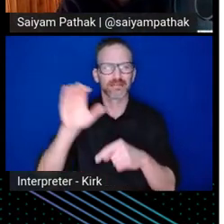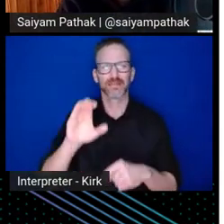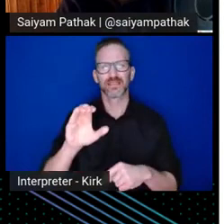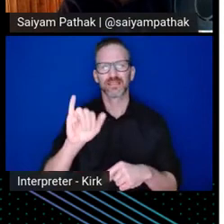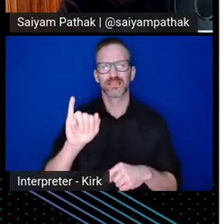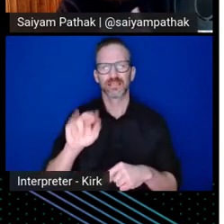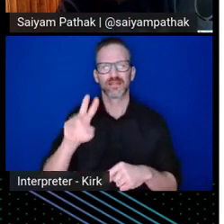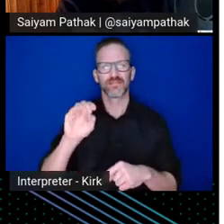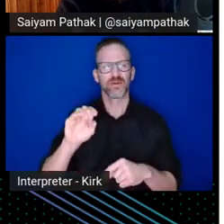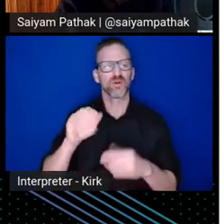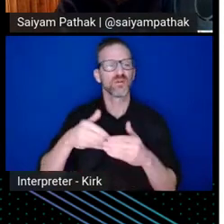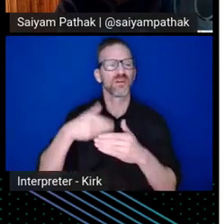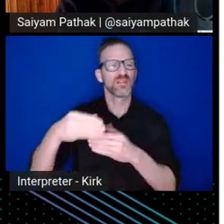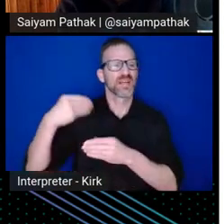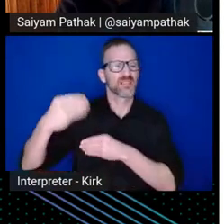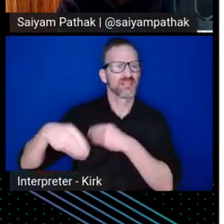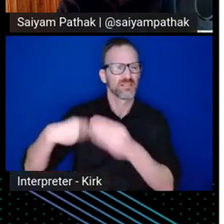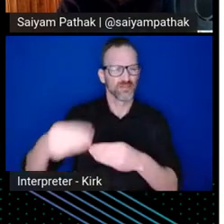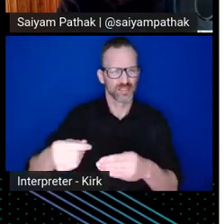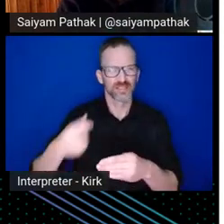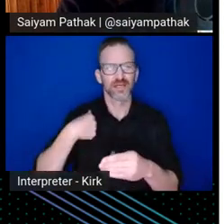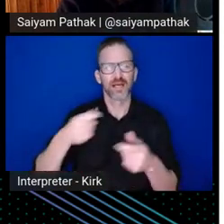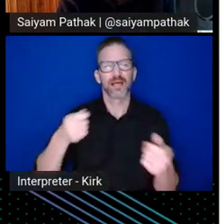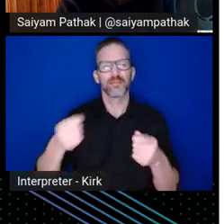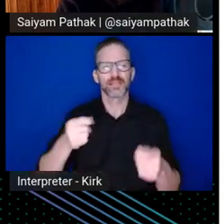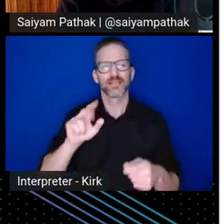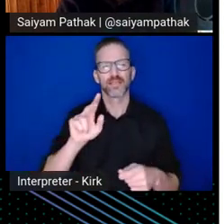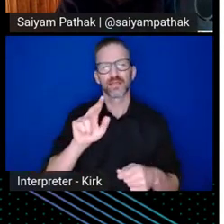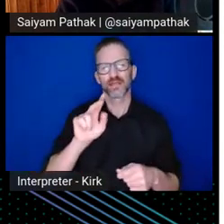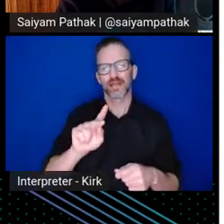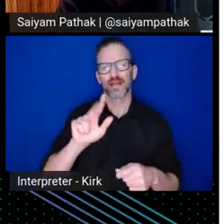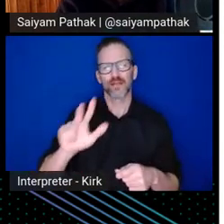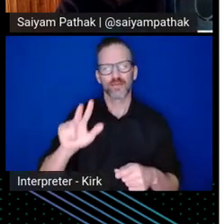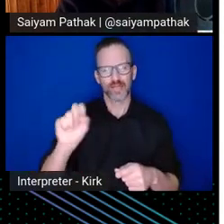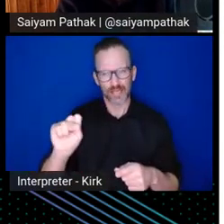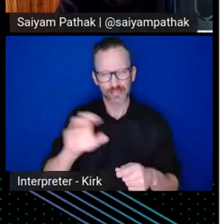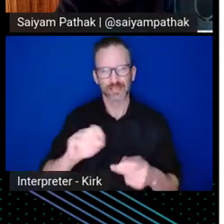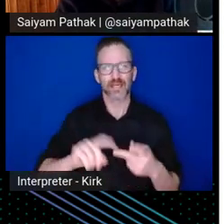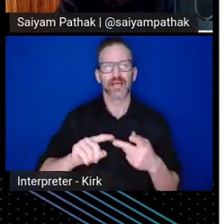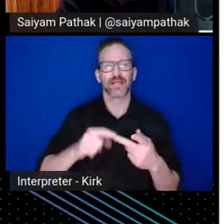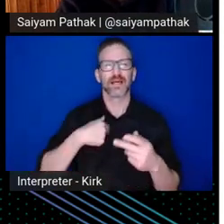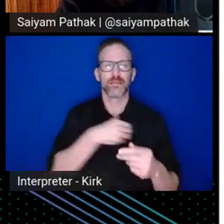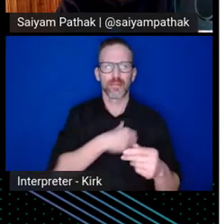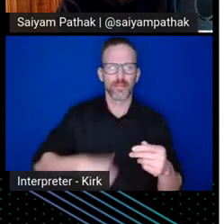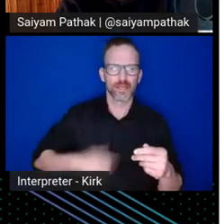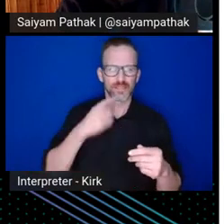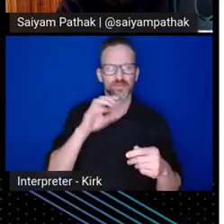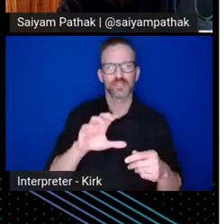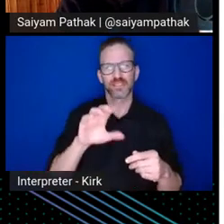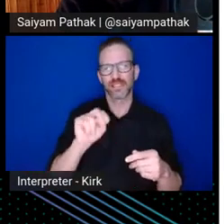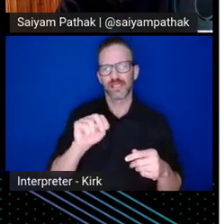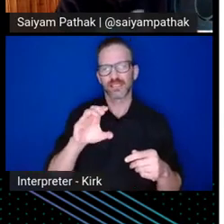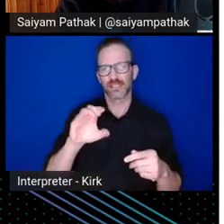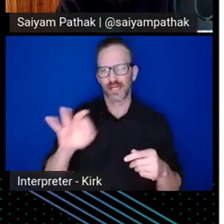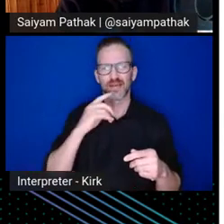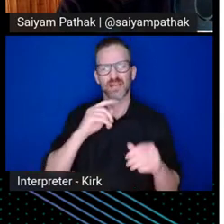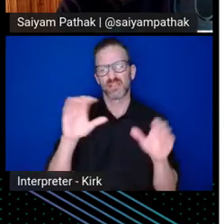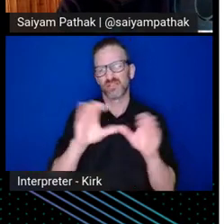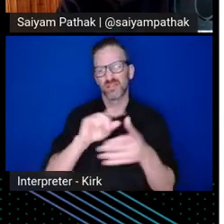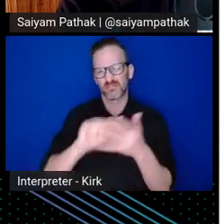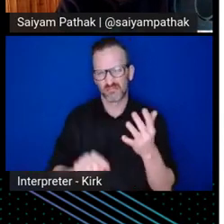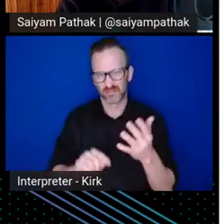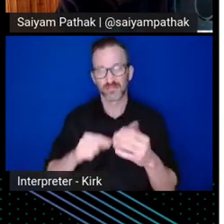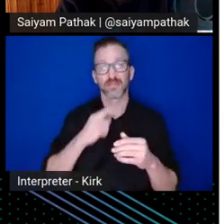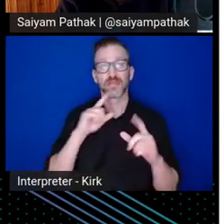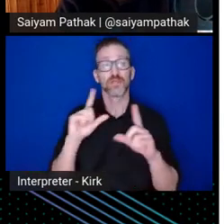platform, managed Kubernetes based on K3S. I'm a CNCF ambassador. I'm all CK, CA, DCK certified. You can find me on Twitter at